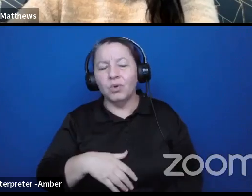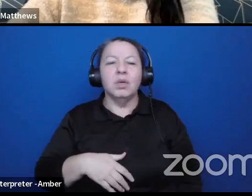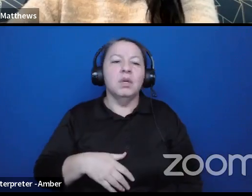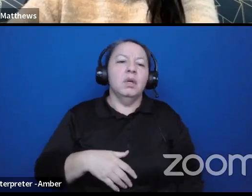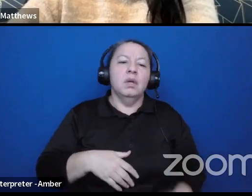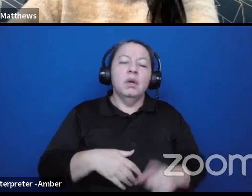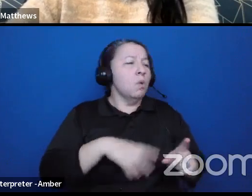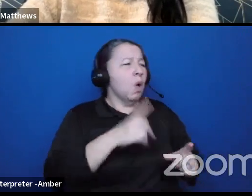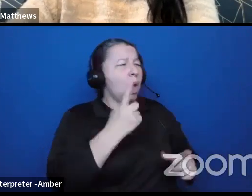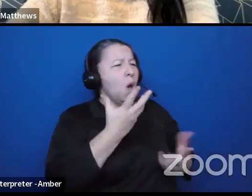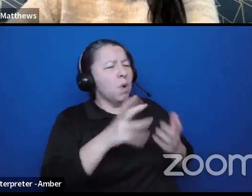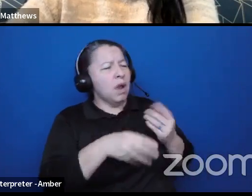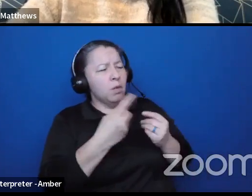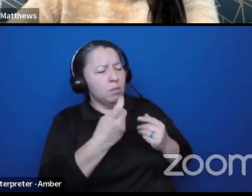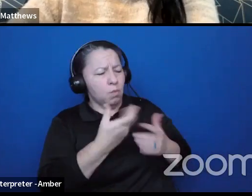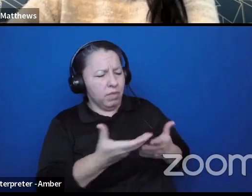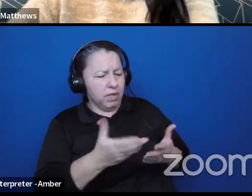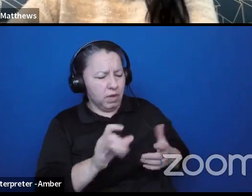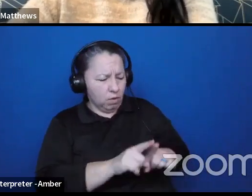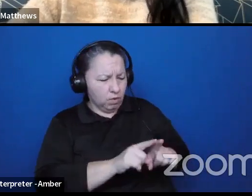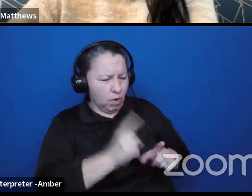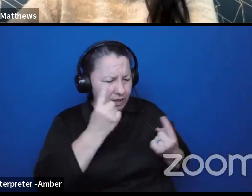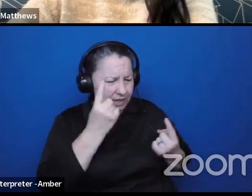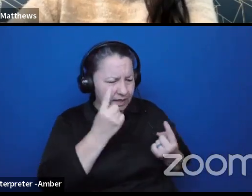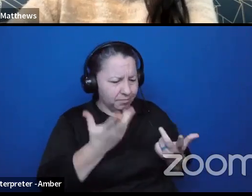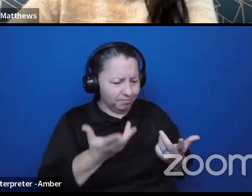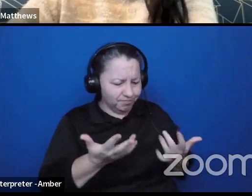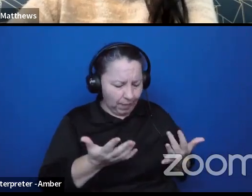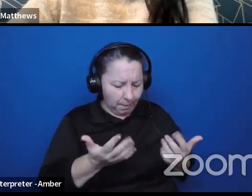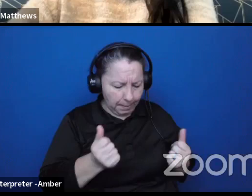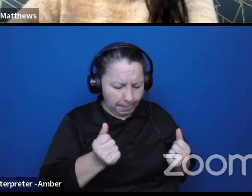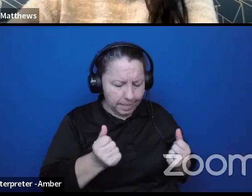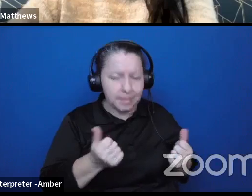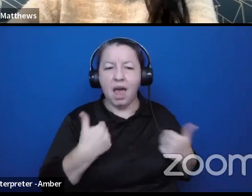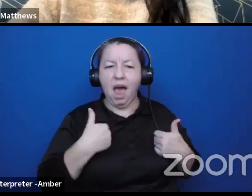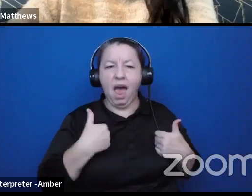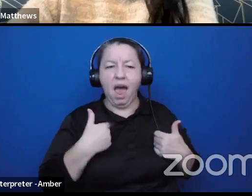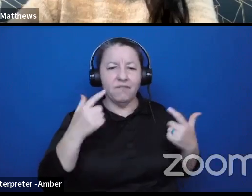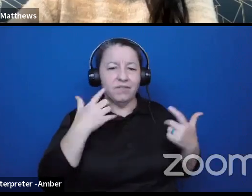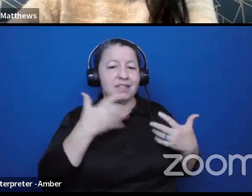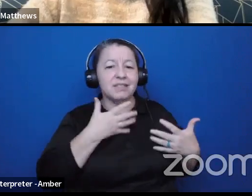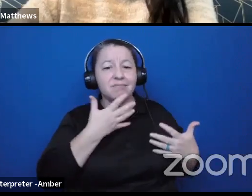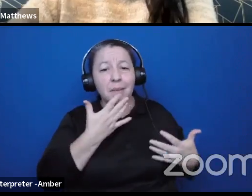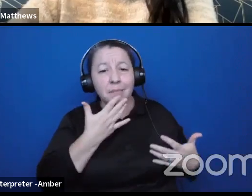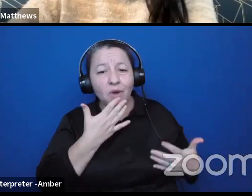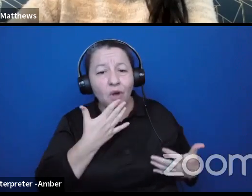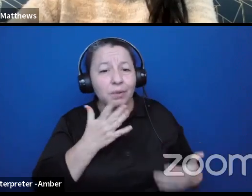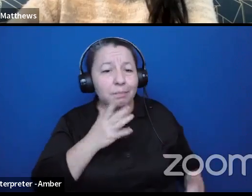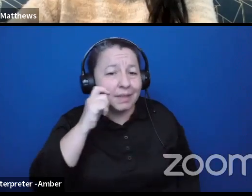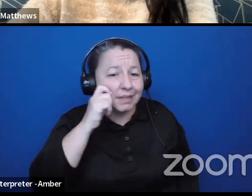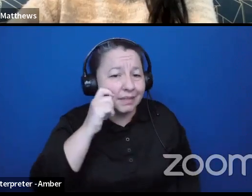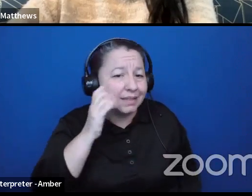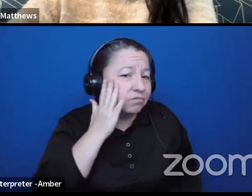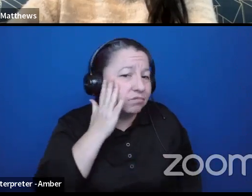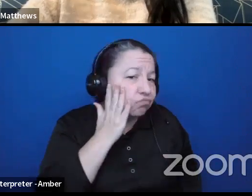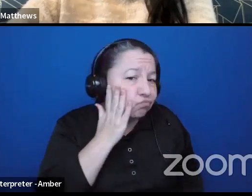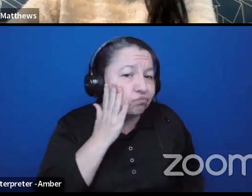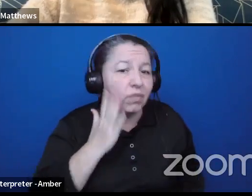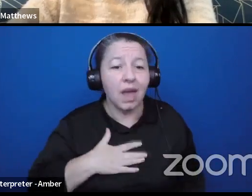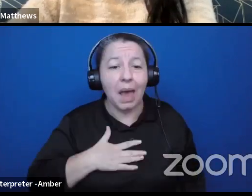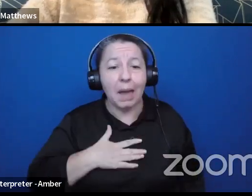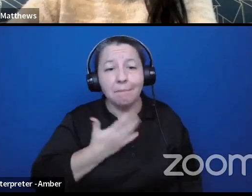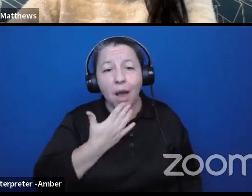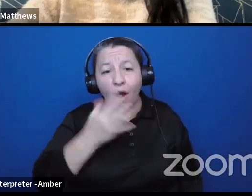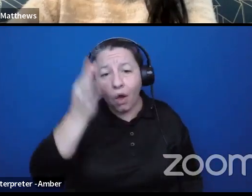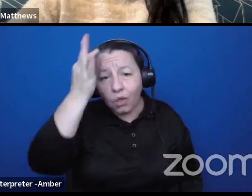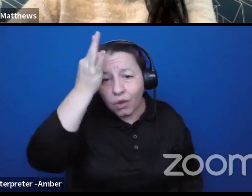also, you know, I have this color skin, right? And this color hair and all the things. And so I show